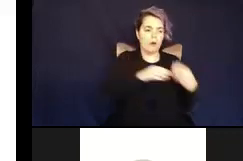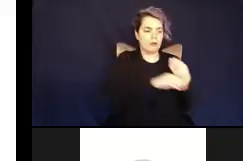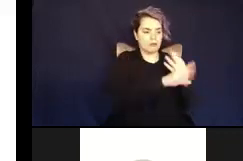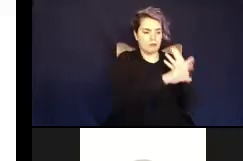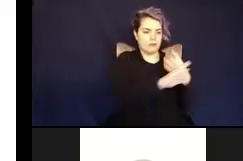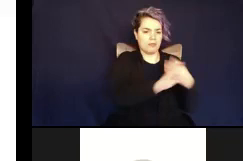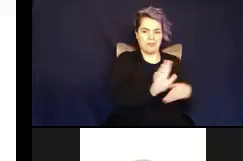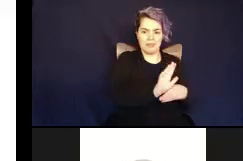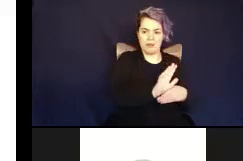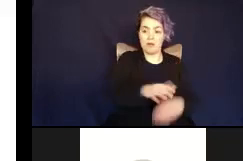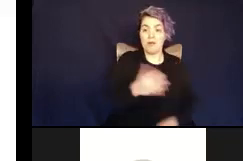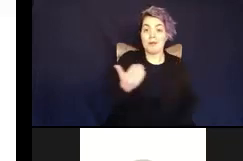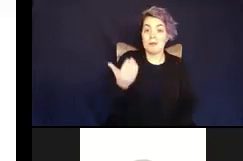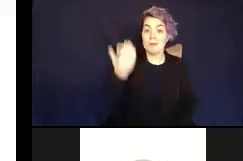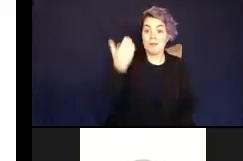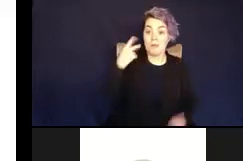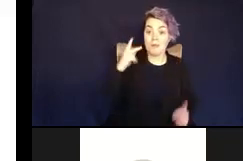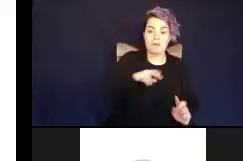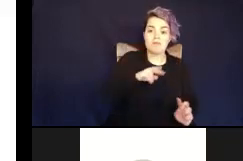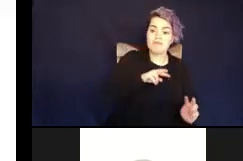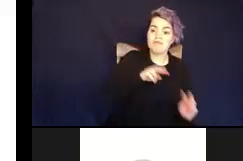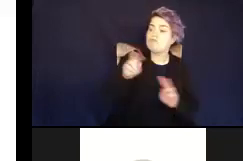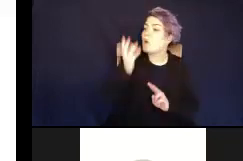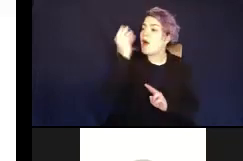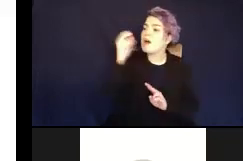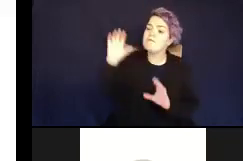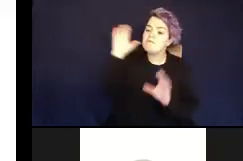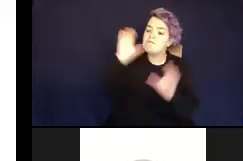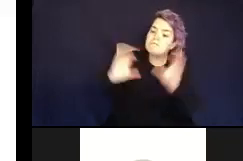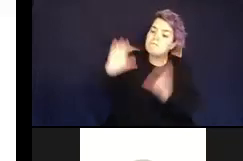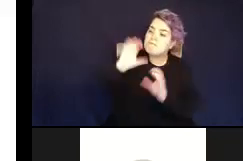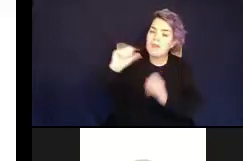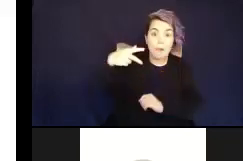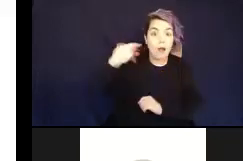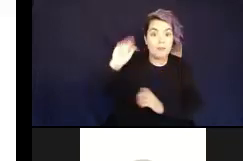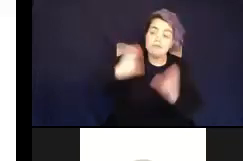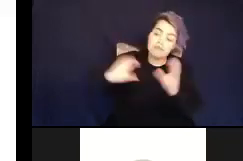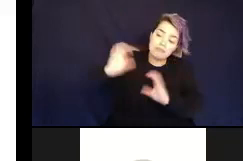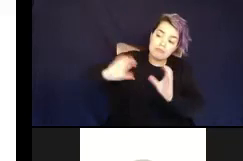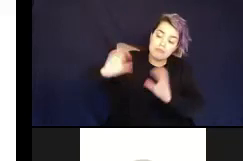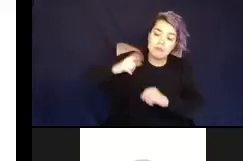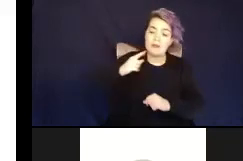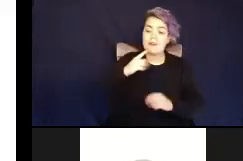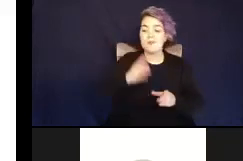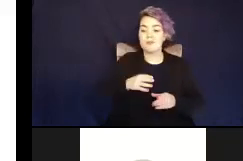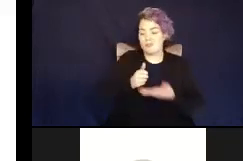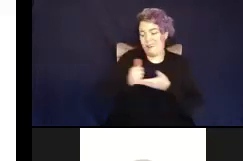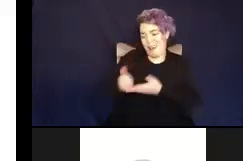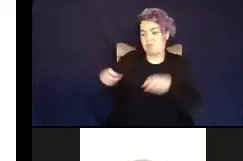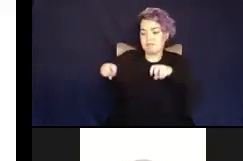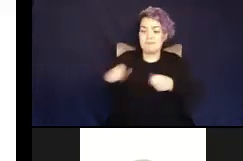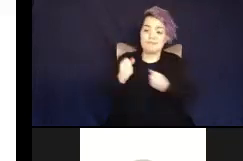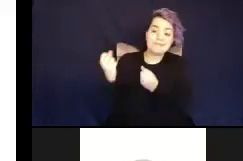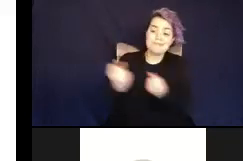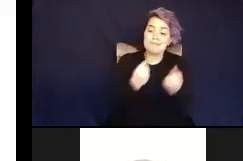to go out always and look for apartments, and someone would help them often and drive around and look at different places where the person might